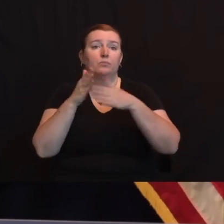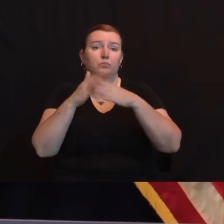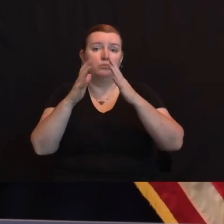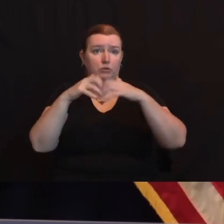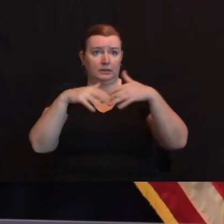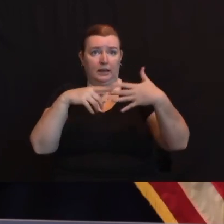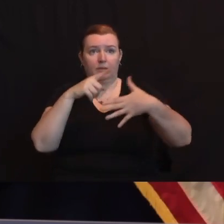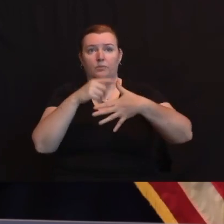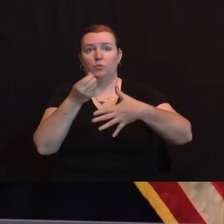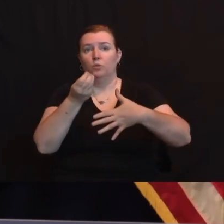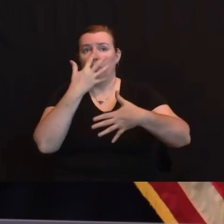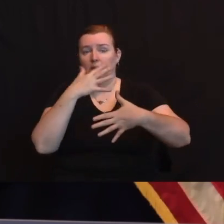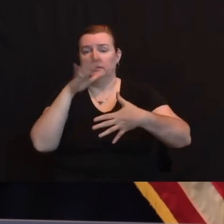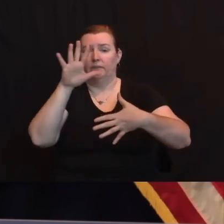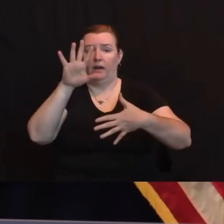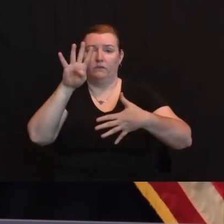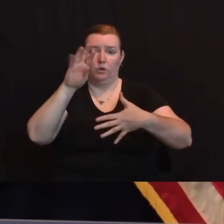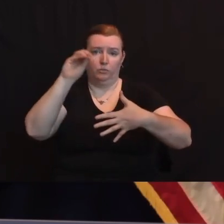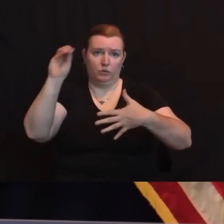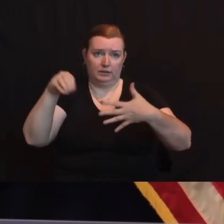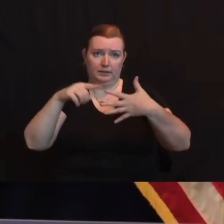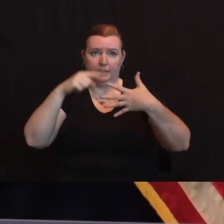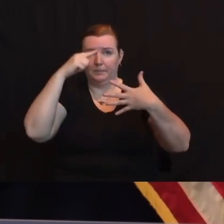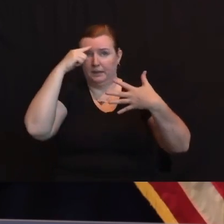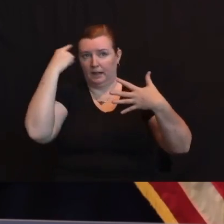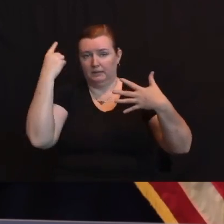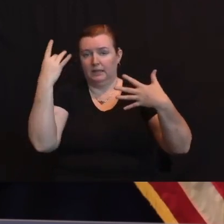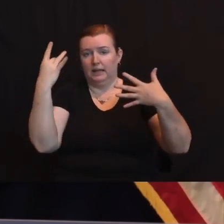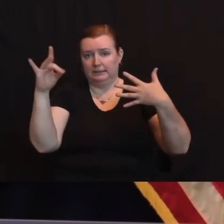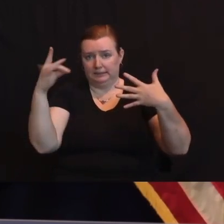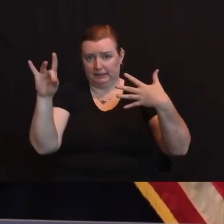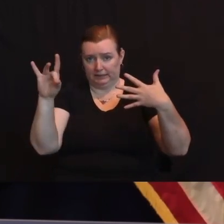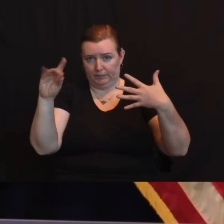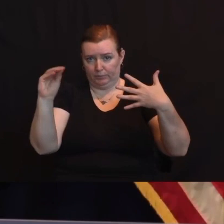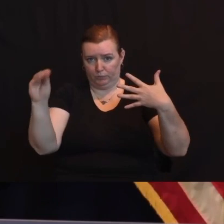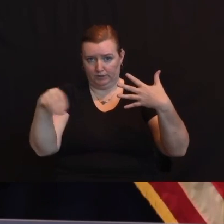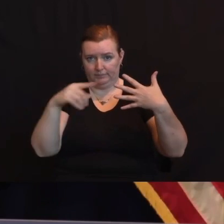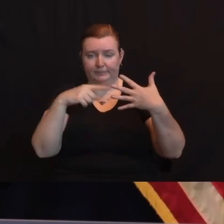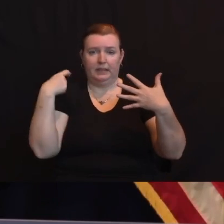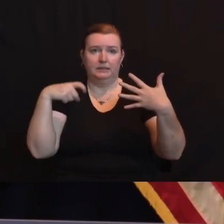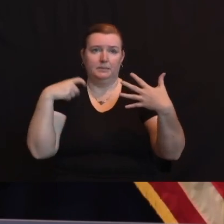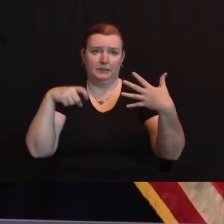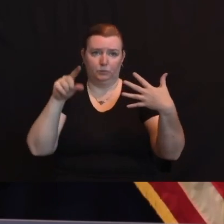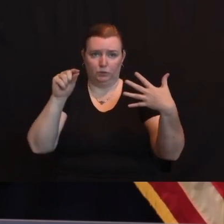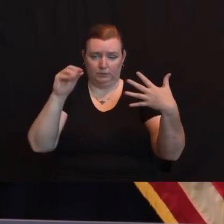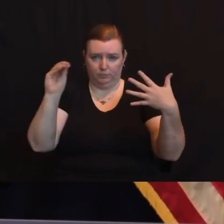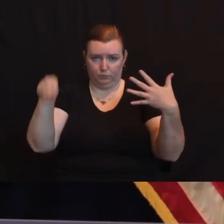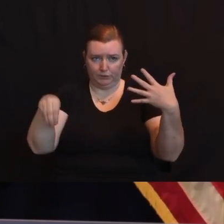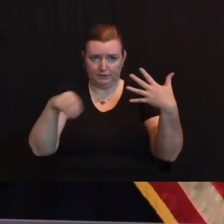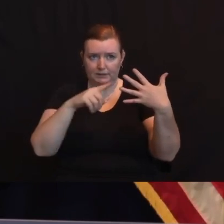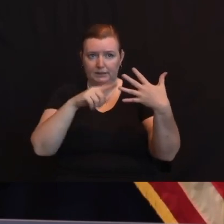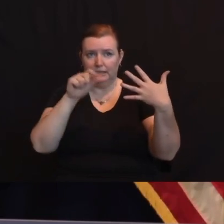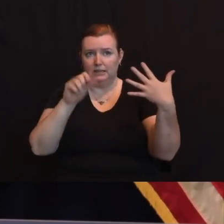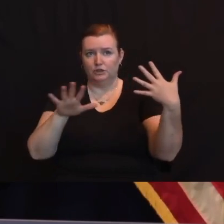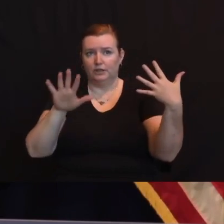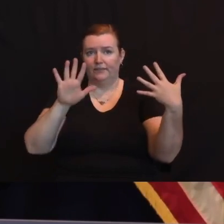white 54.1%, black 18.3%, Hispanic 20.2%, Asian 5.5%, and